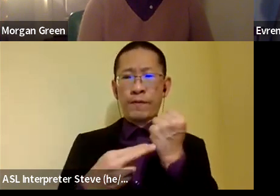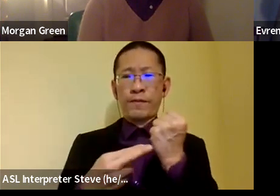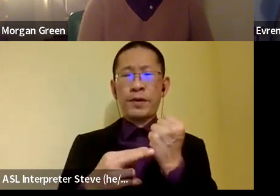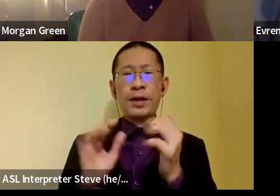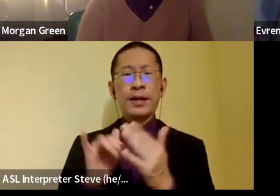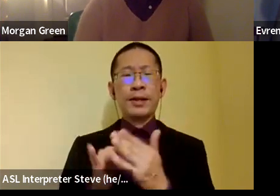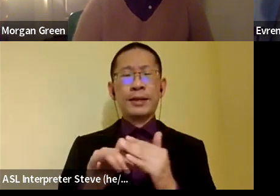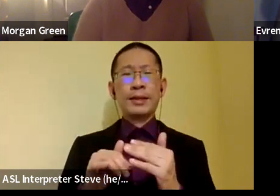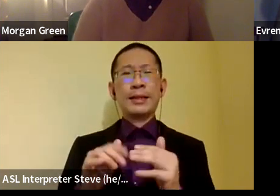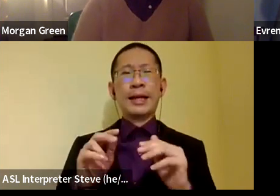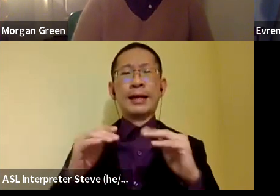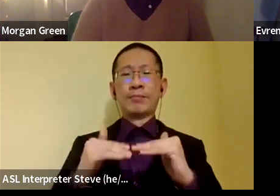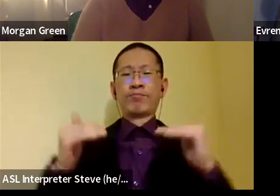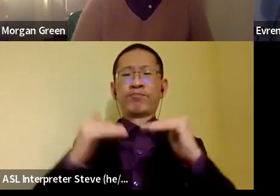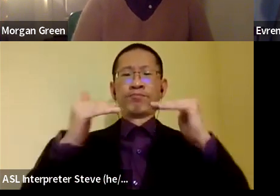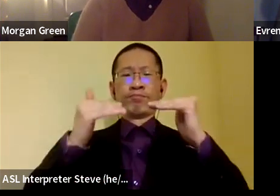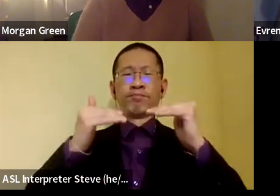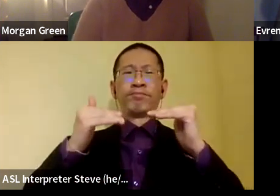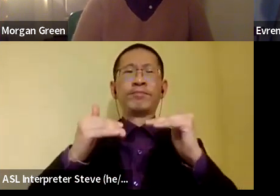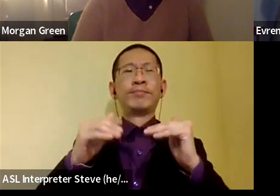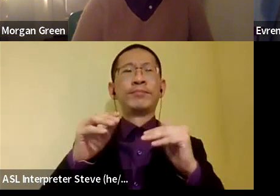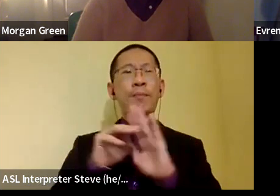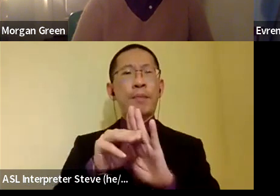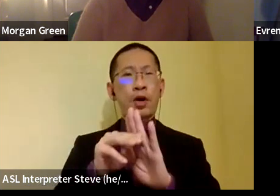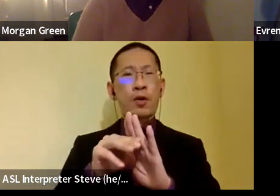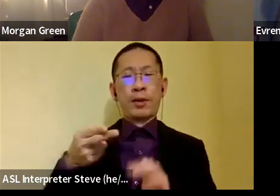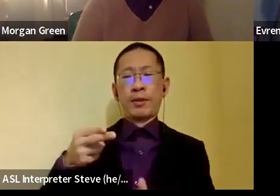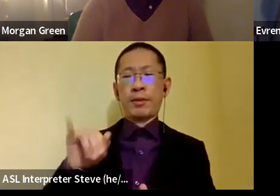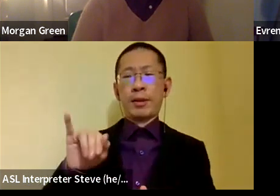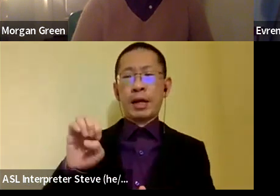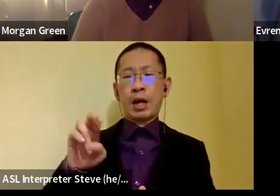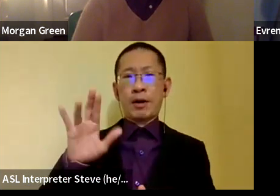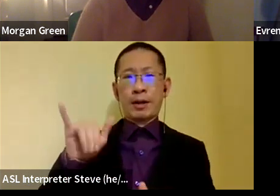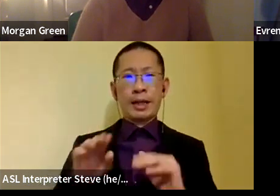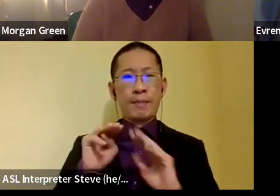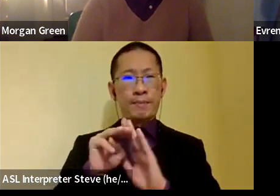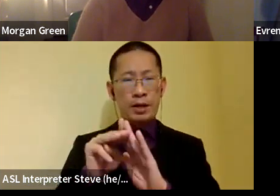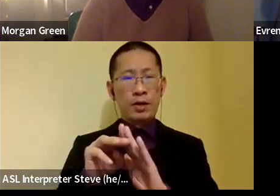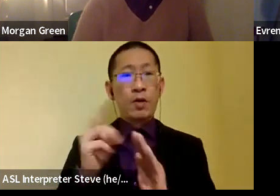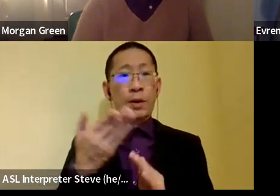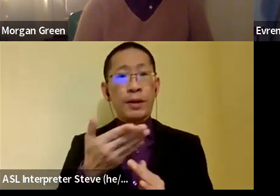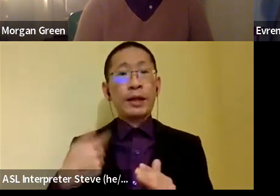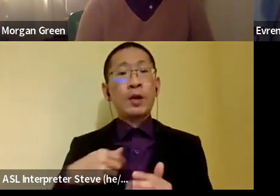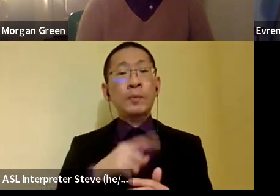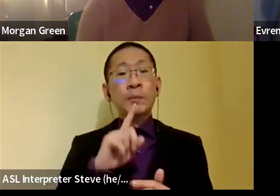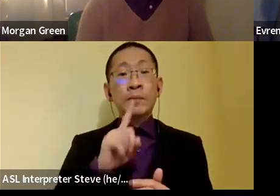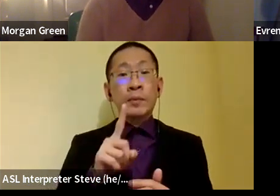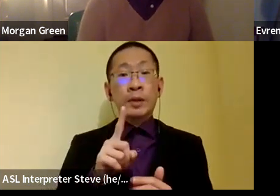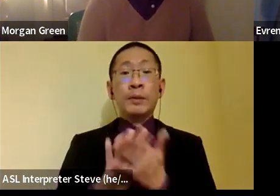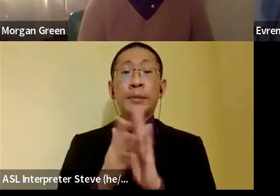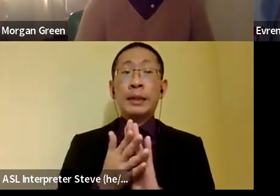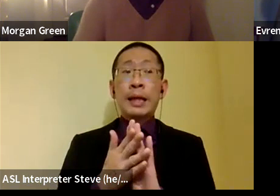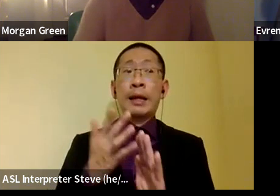of patriarchal hierarchy of a model. And I think early on, one of the things that we really got smart